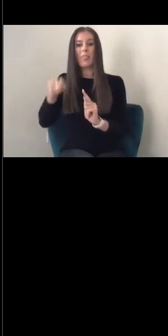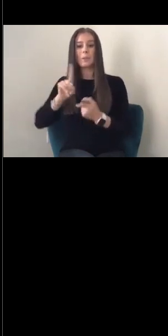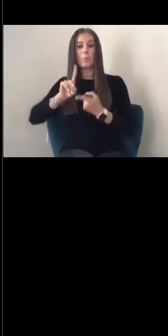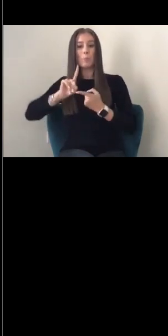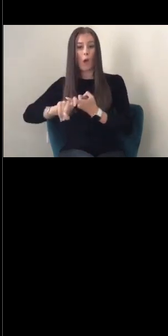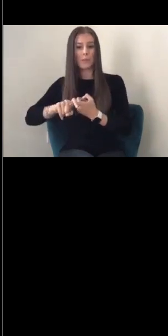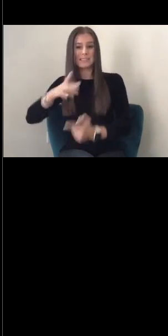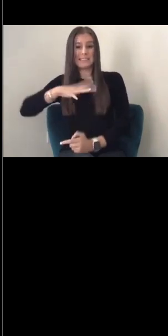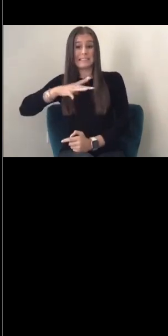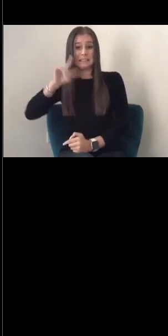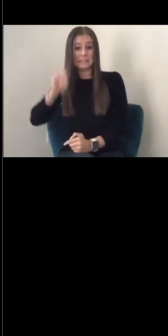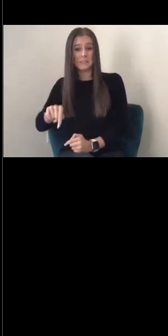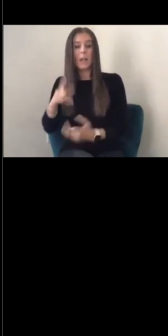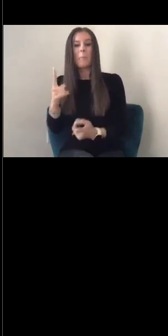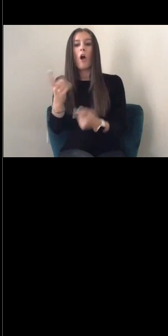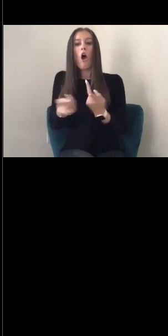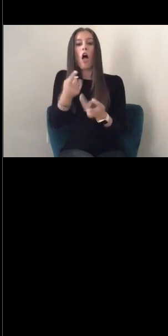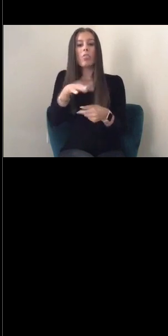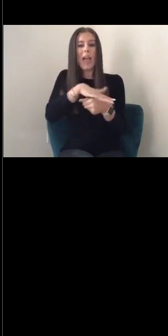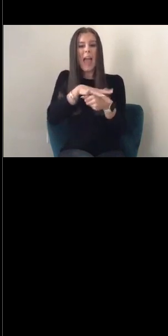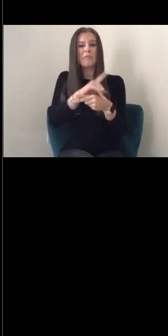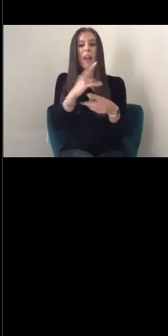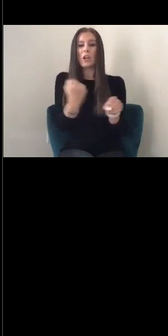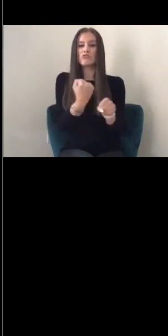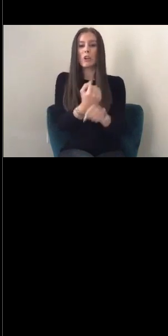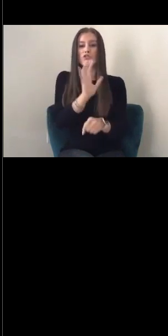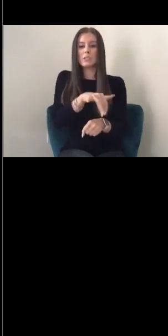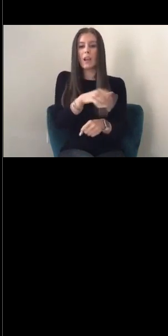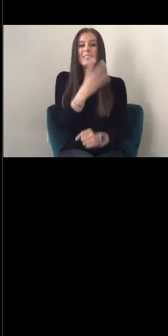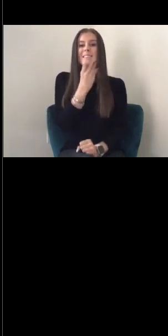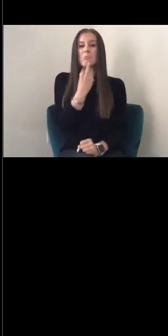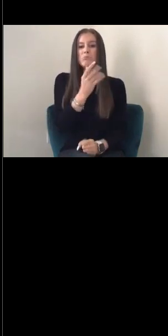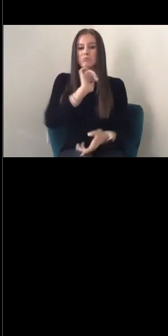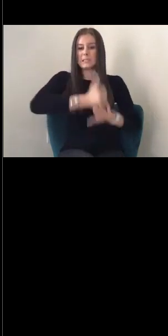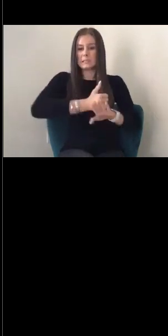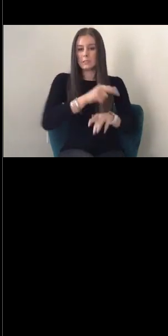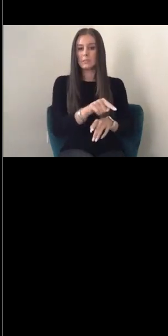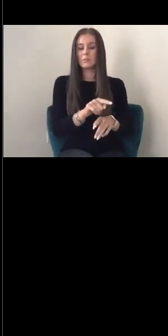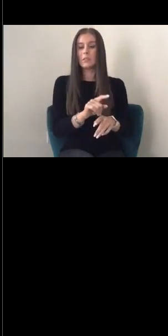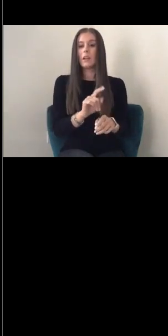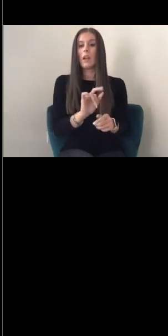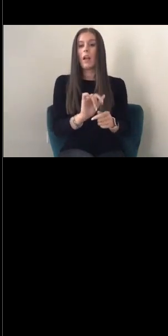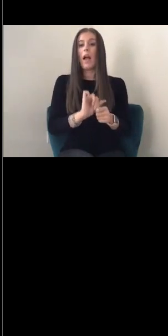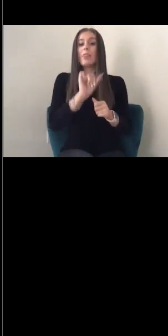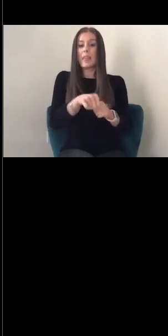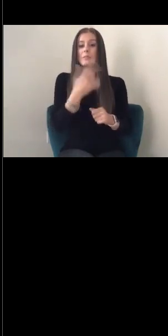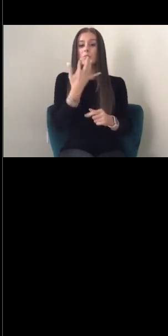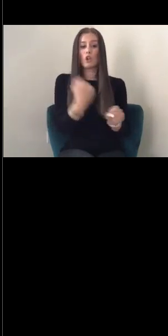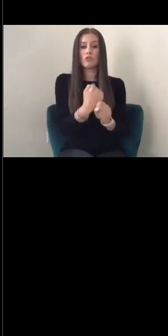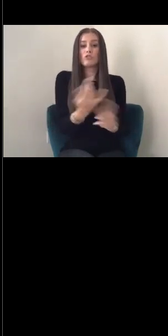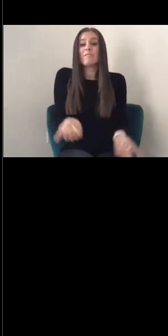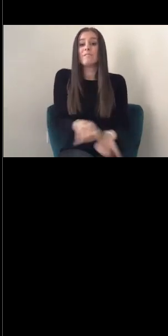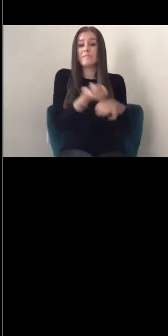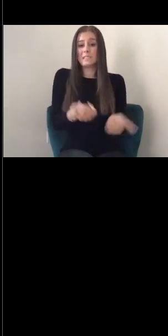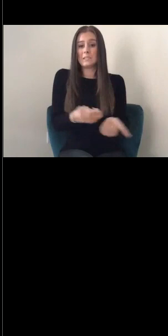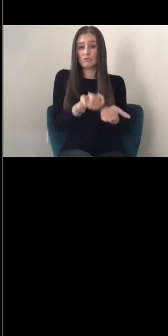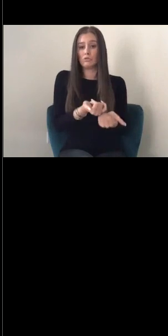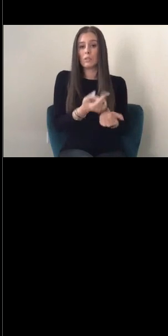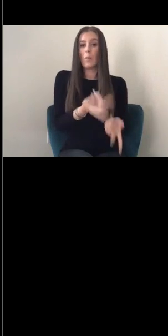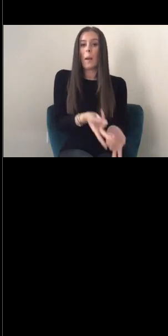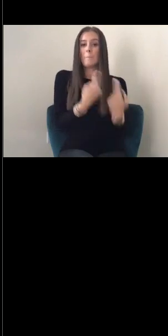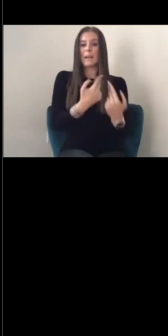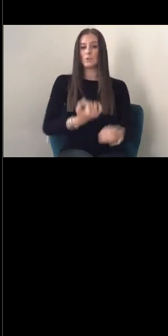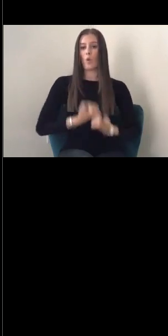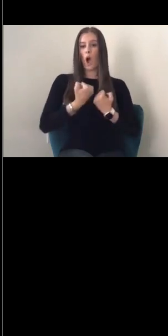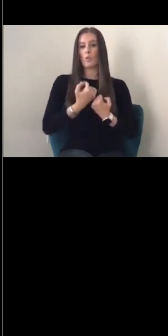other areas like construction sites will only be needed temporarily, with any land being reinstated and returned to its owner once construction